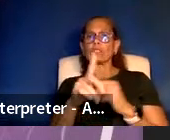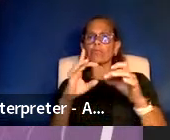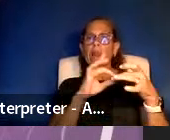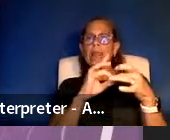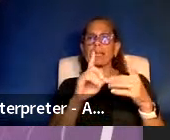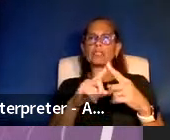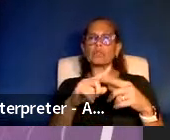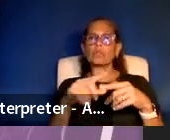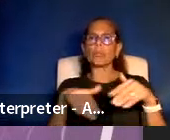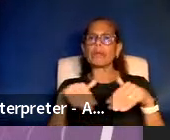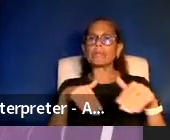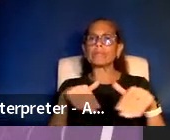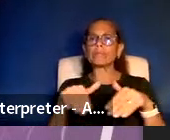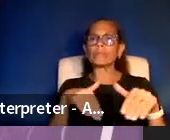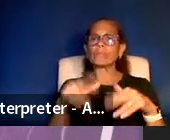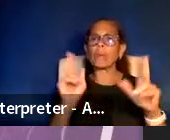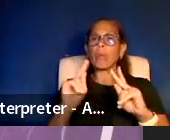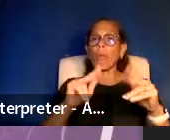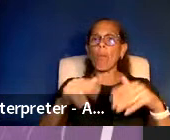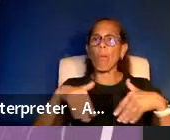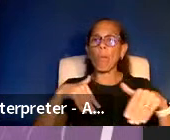to pedestrian safety.